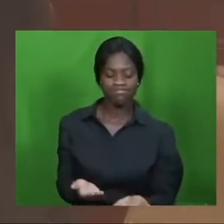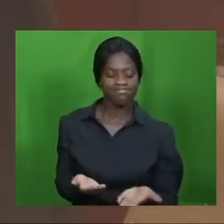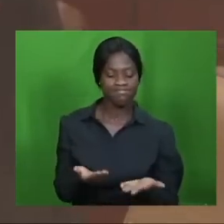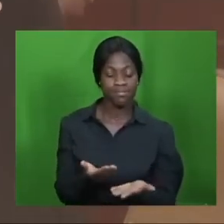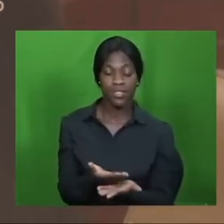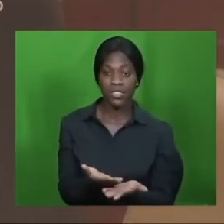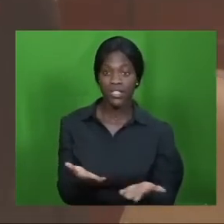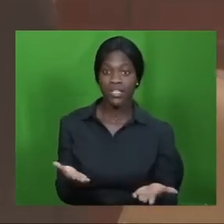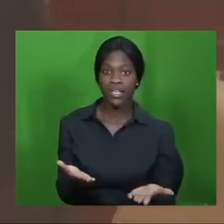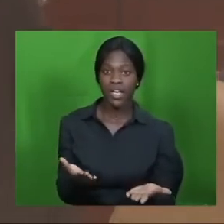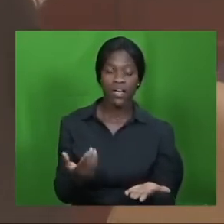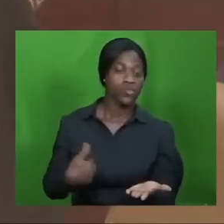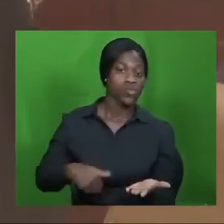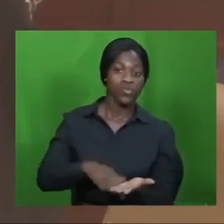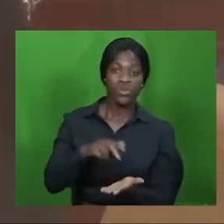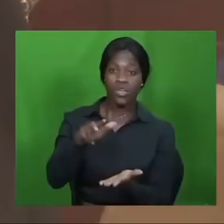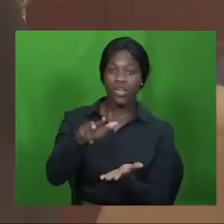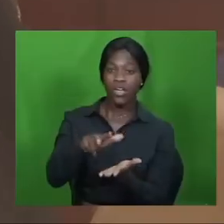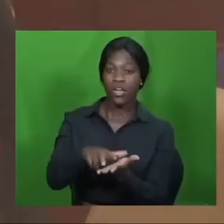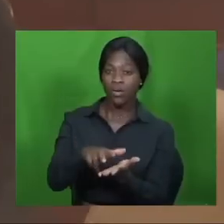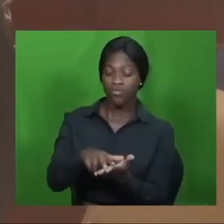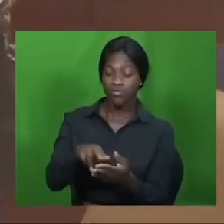to approve the sum of